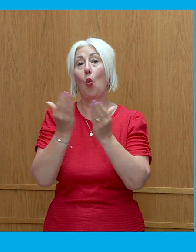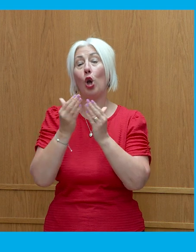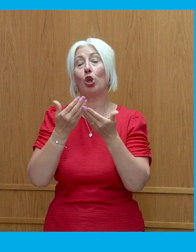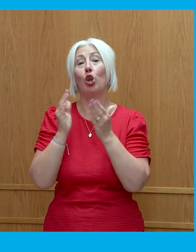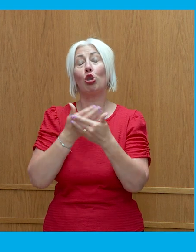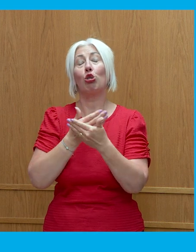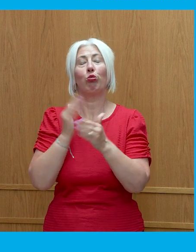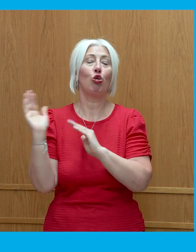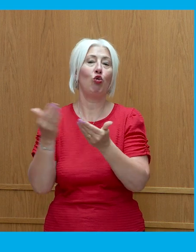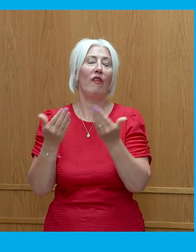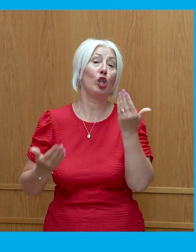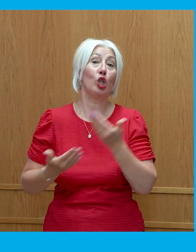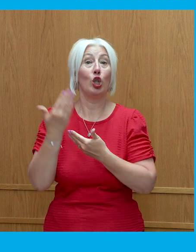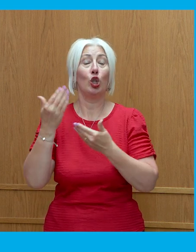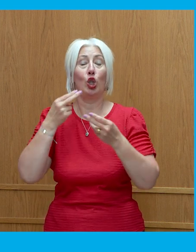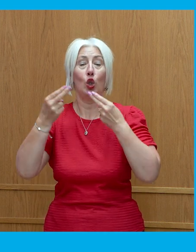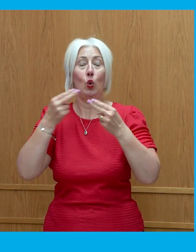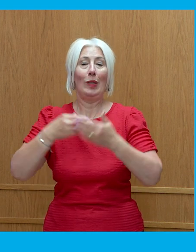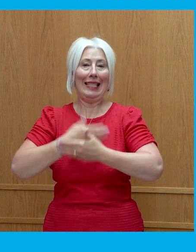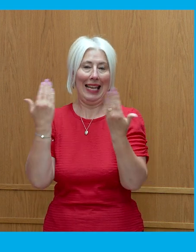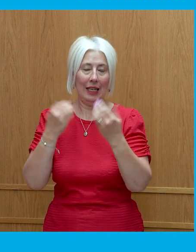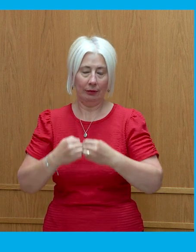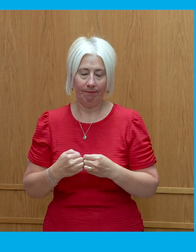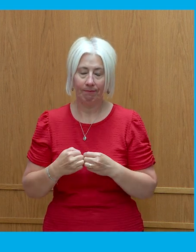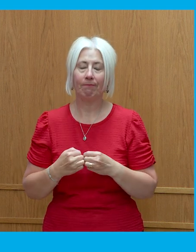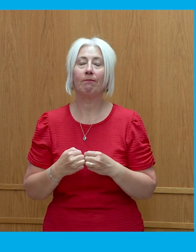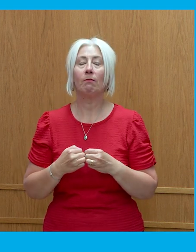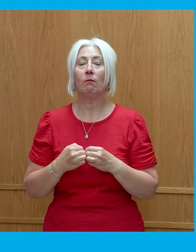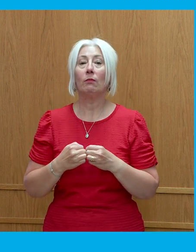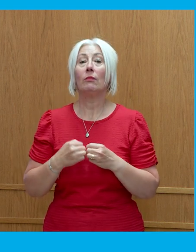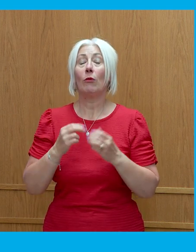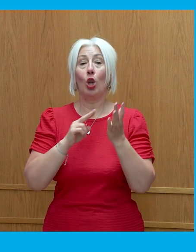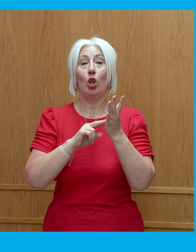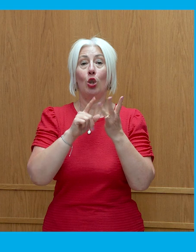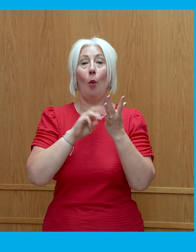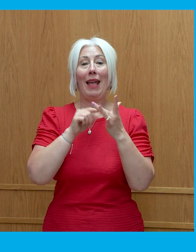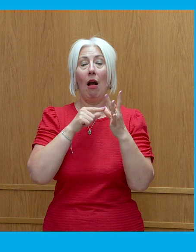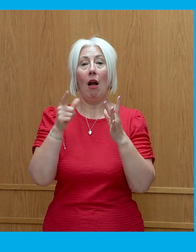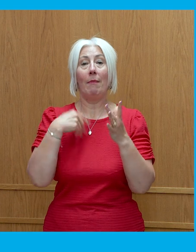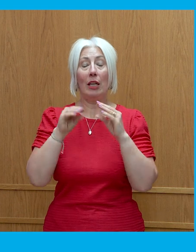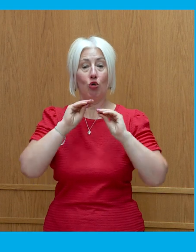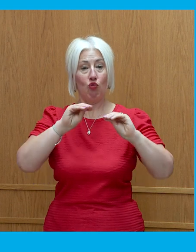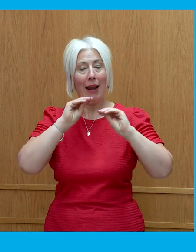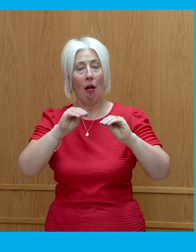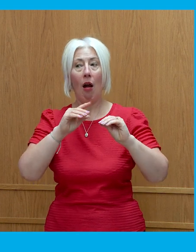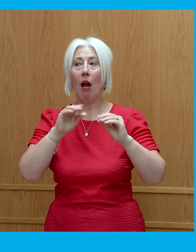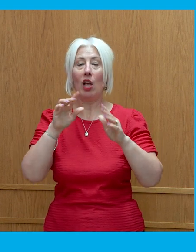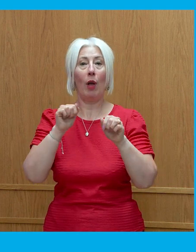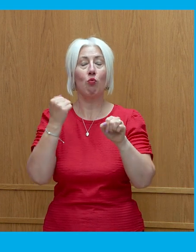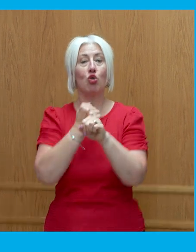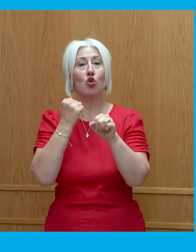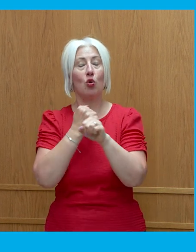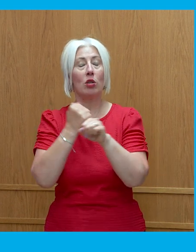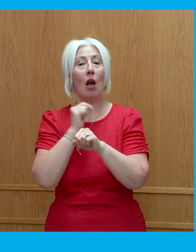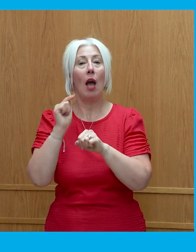an international early morning news and current affairs global programme. Nomia has also worked as a trainer and producer at BBC